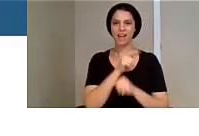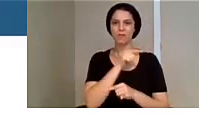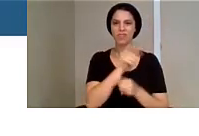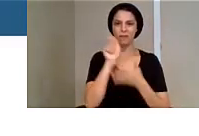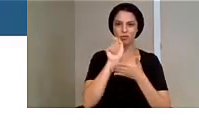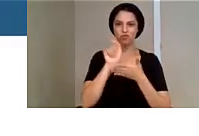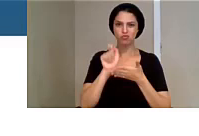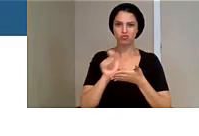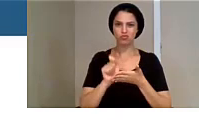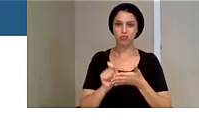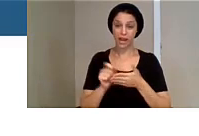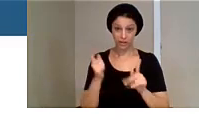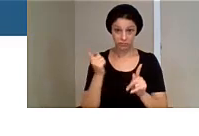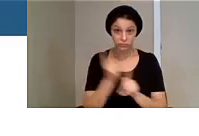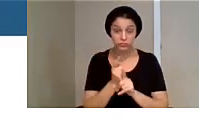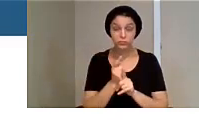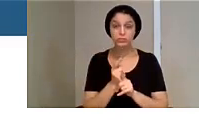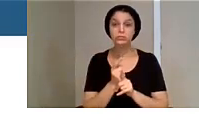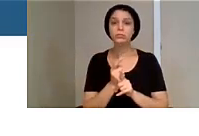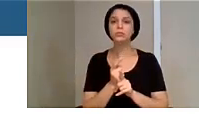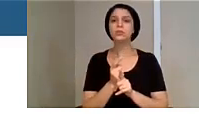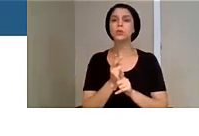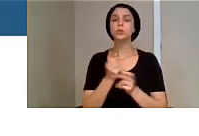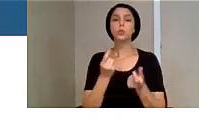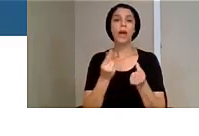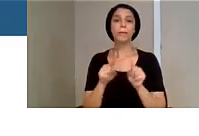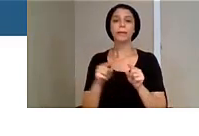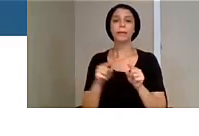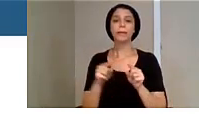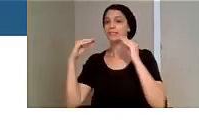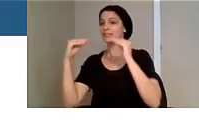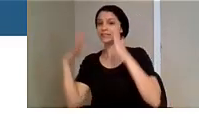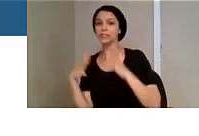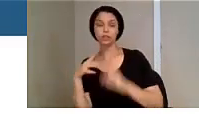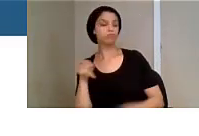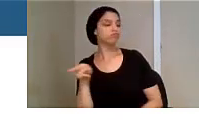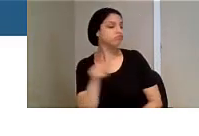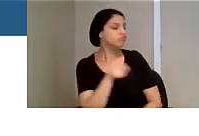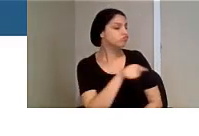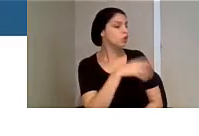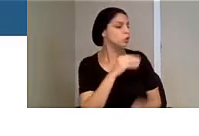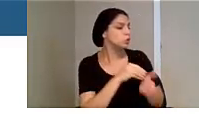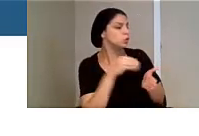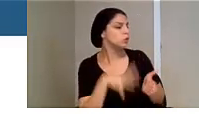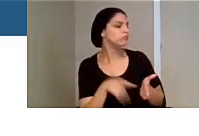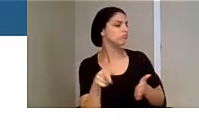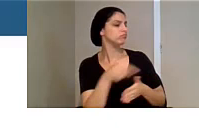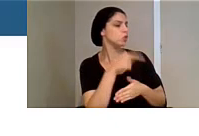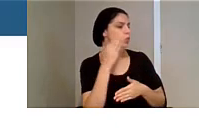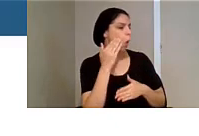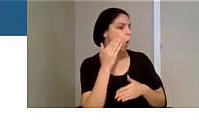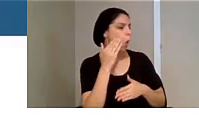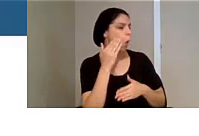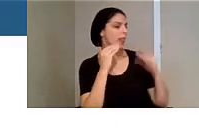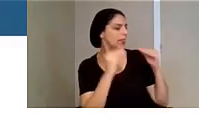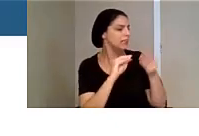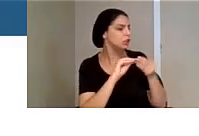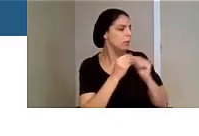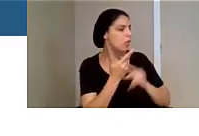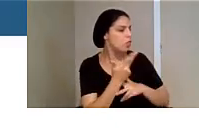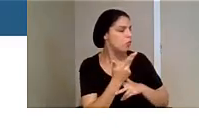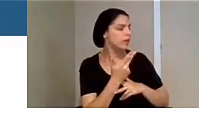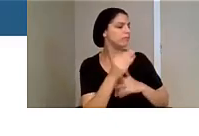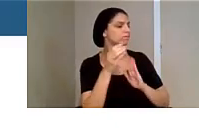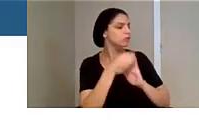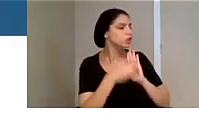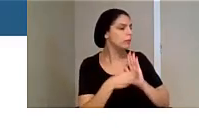a pencil. And so a teacher may say, boys and girls, I want you to complete lesson 3 in chapter 1. And